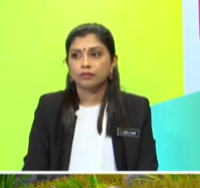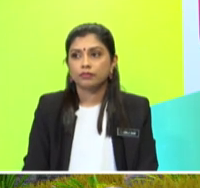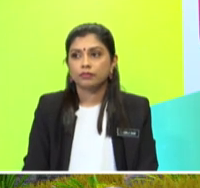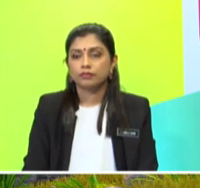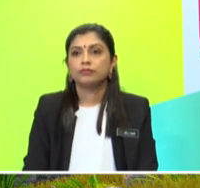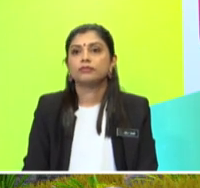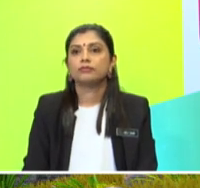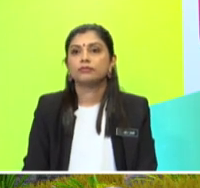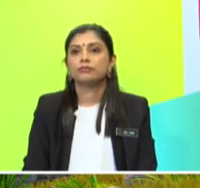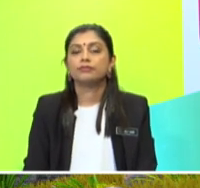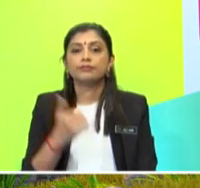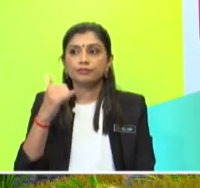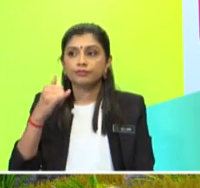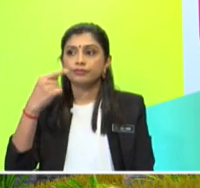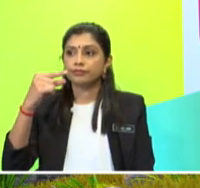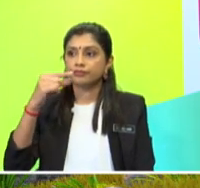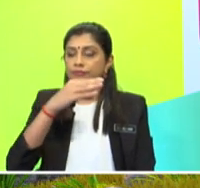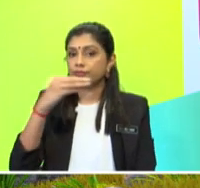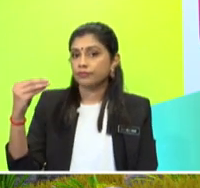grateful. Okay.